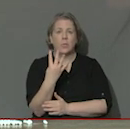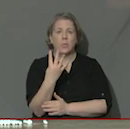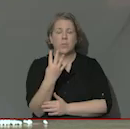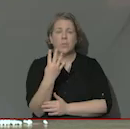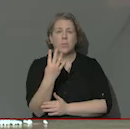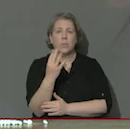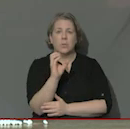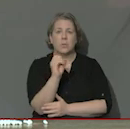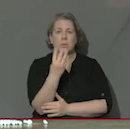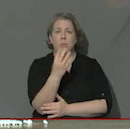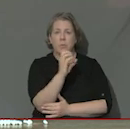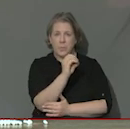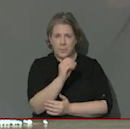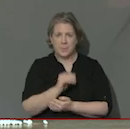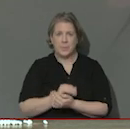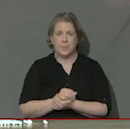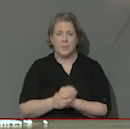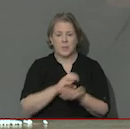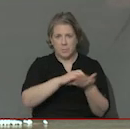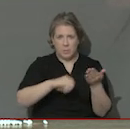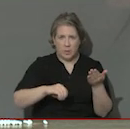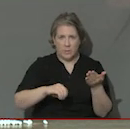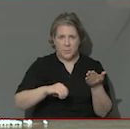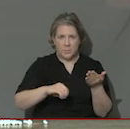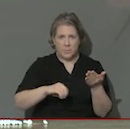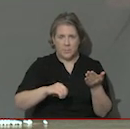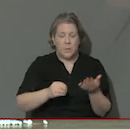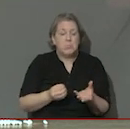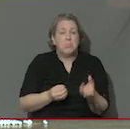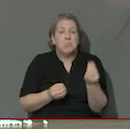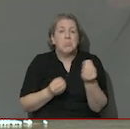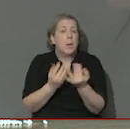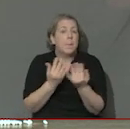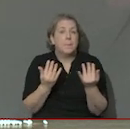31,440. And that will give you